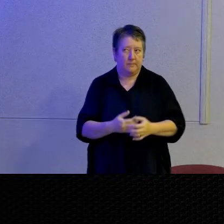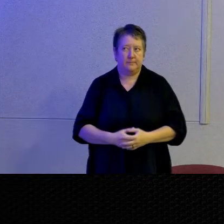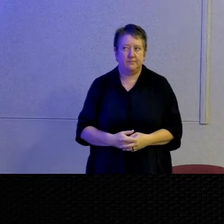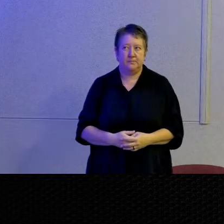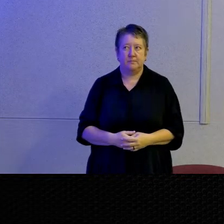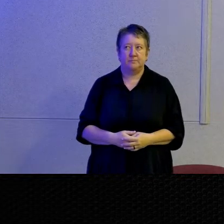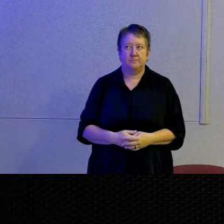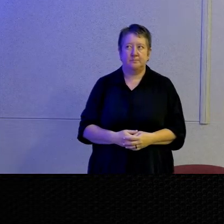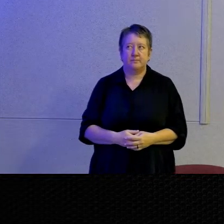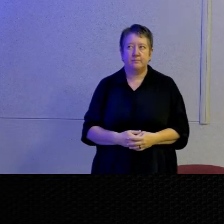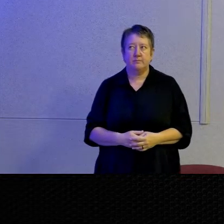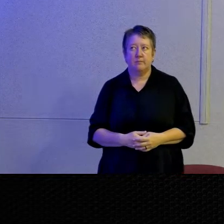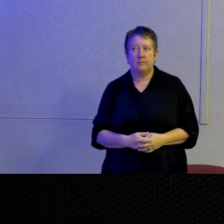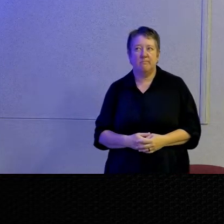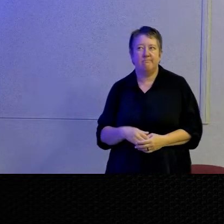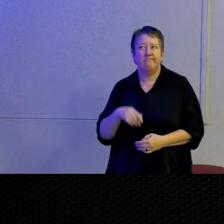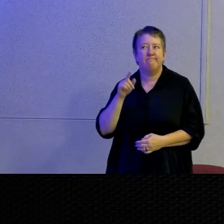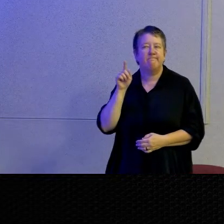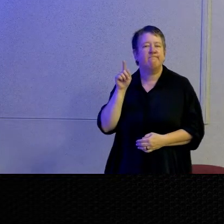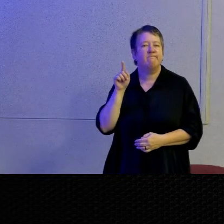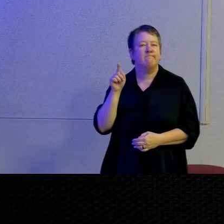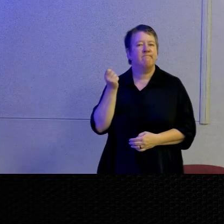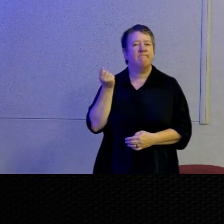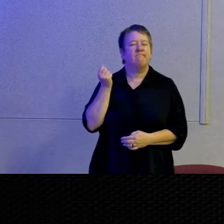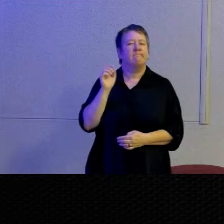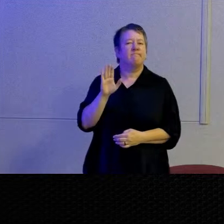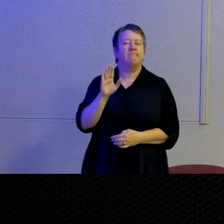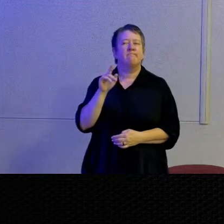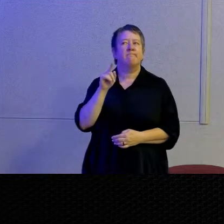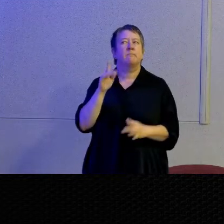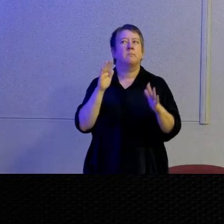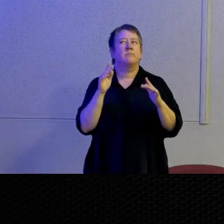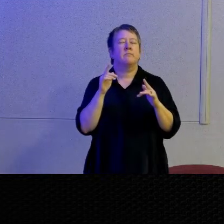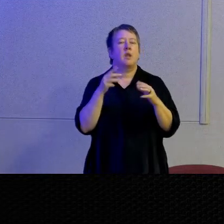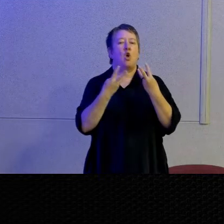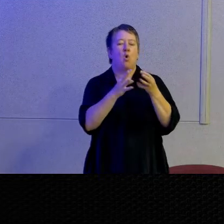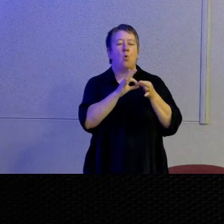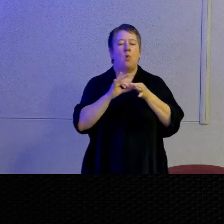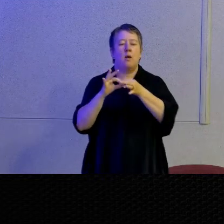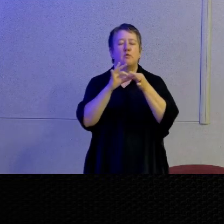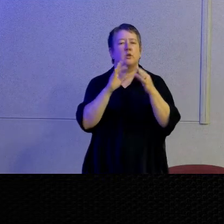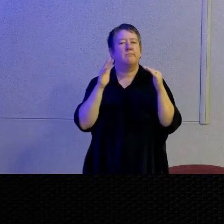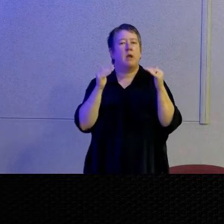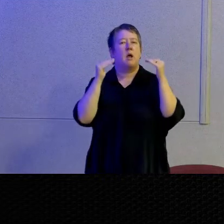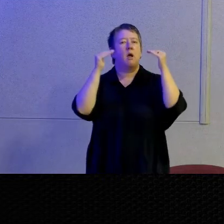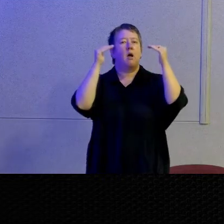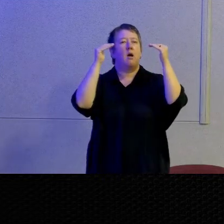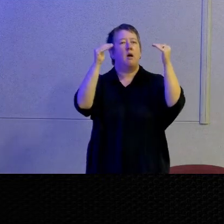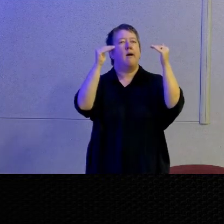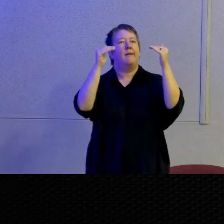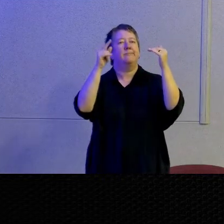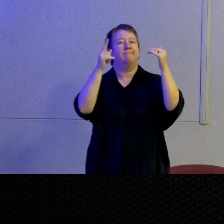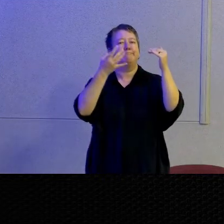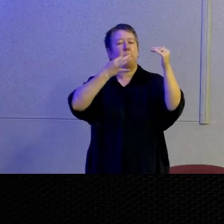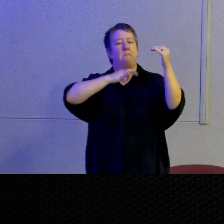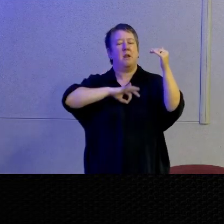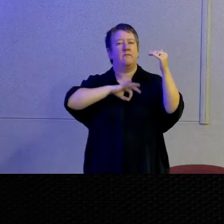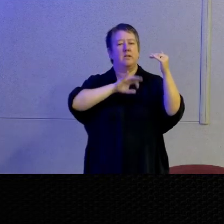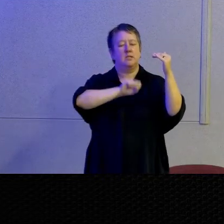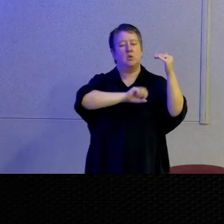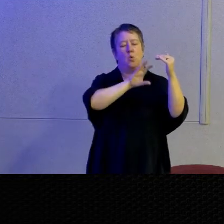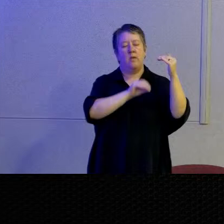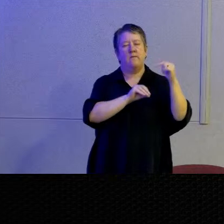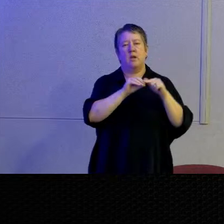I'll just flash this. I won't read through the words, but the high-level benefits of collaboration between South Africa and